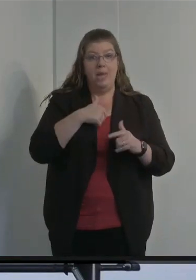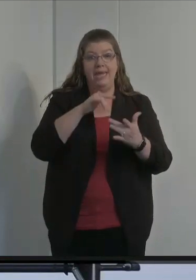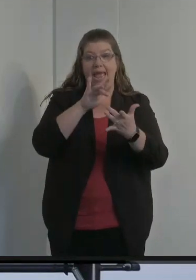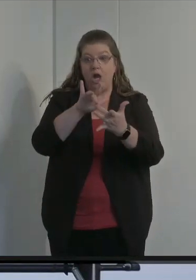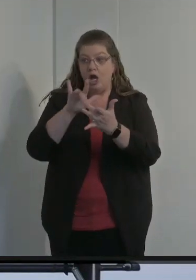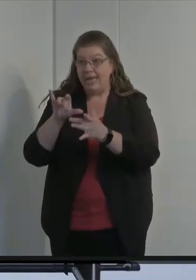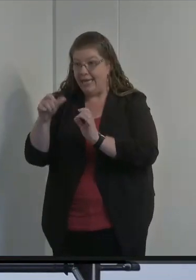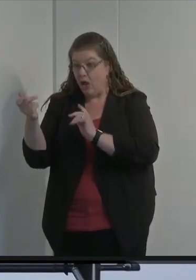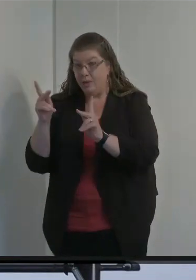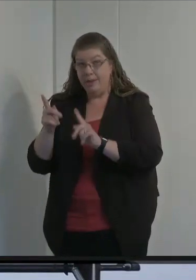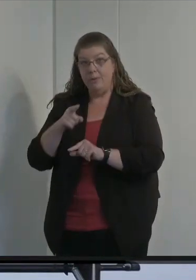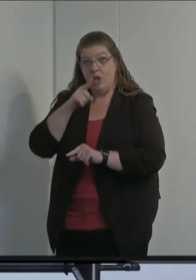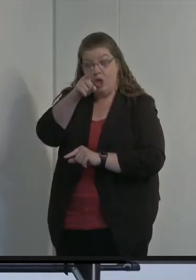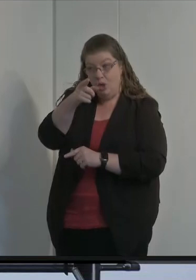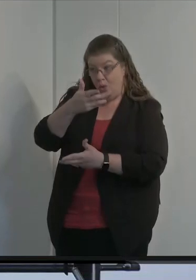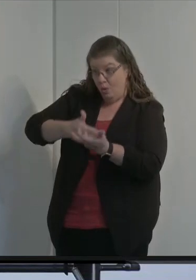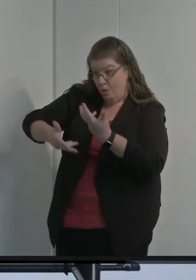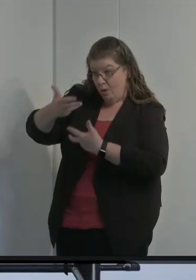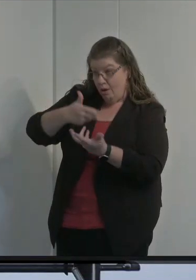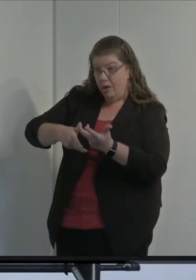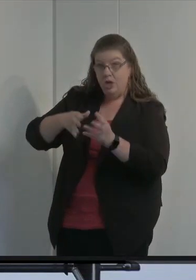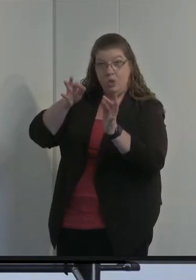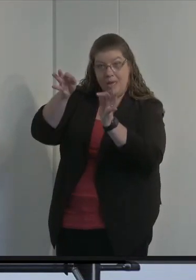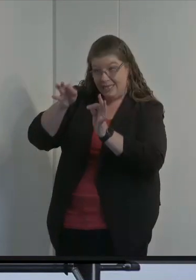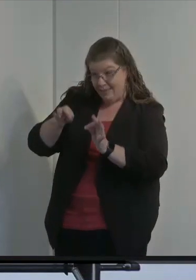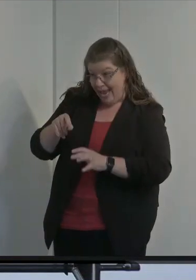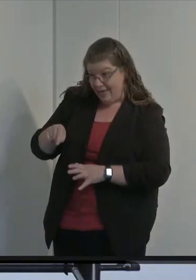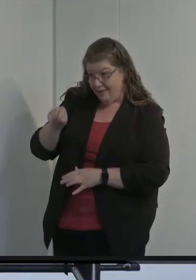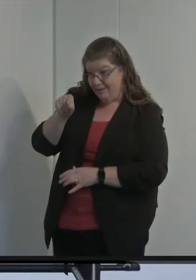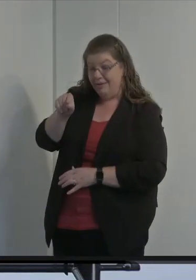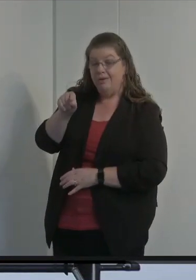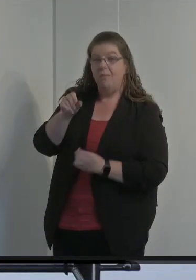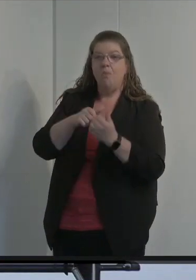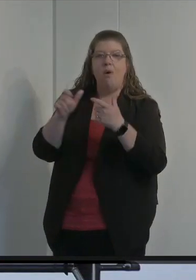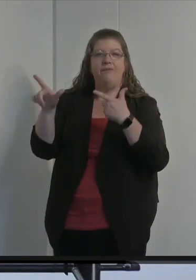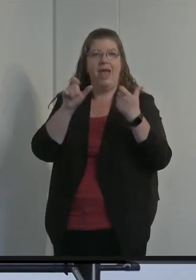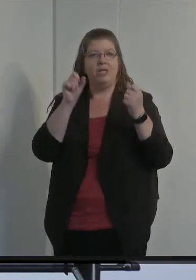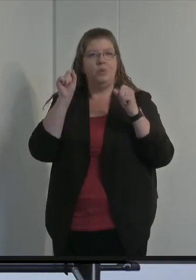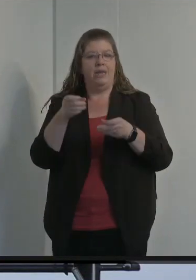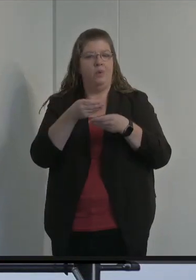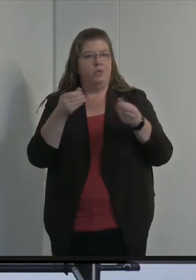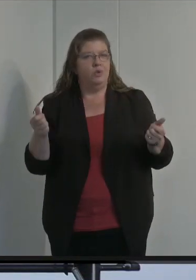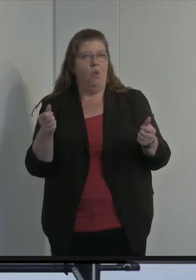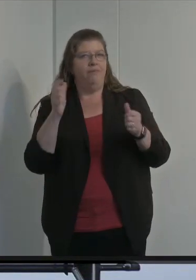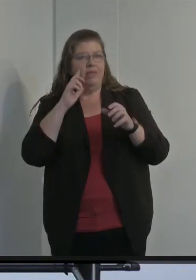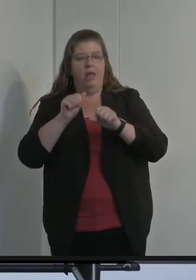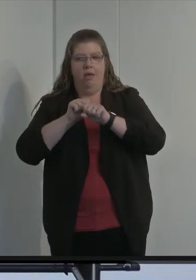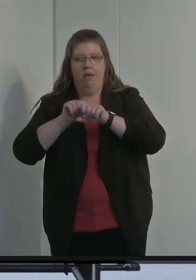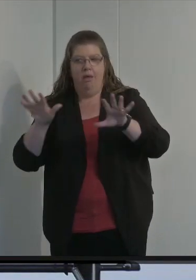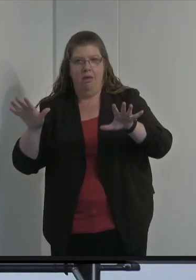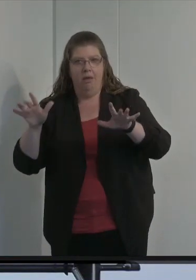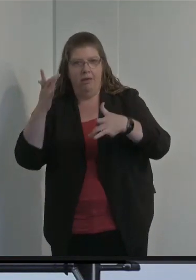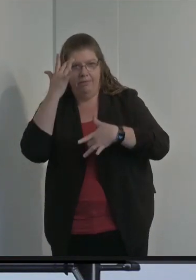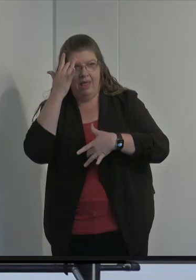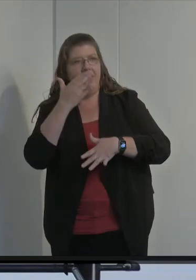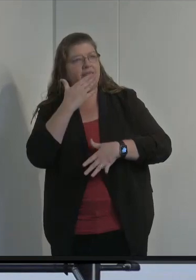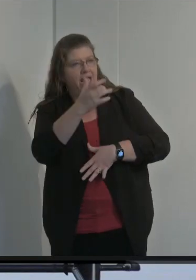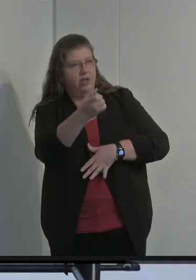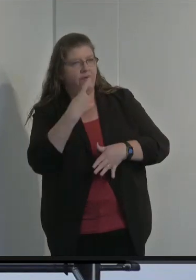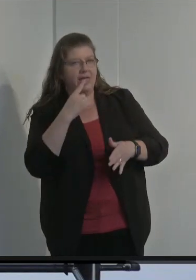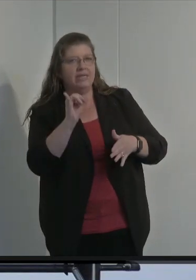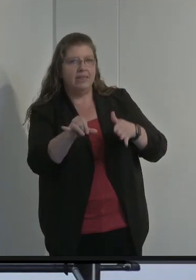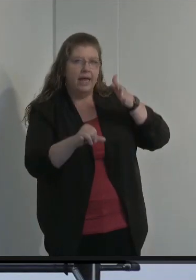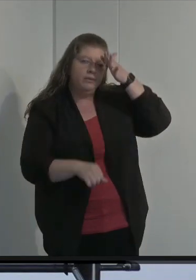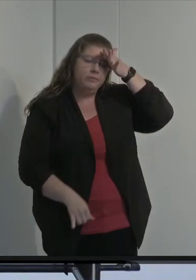had contact with to explain the situation, the faster we can resolve those kind of outbreaks. And thank you for asking that question,